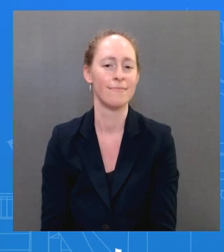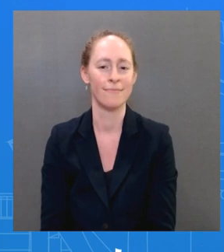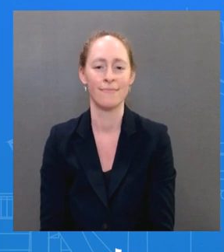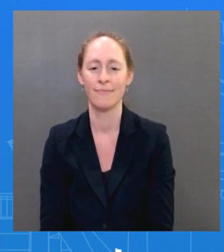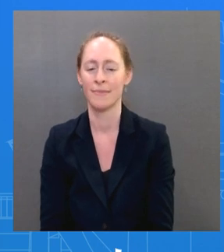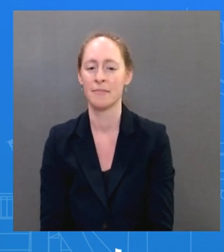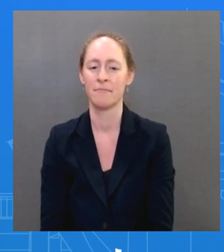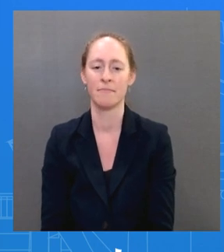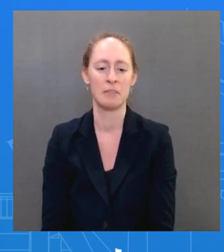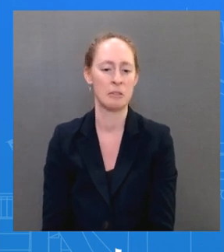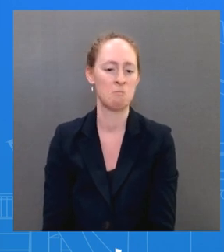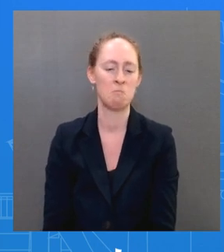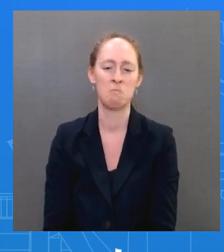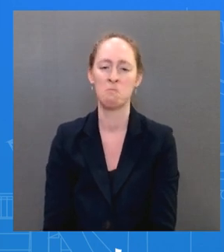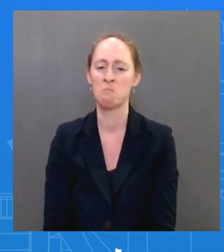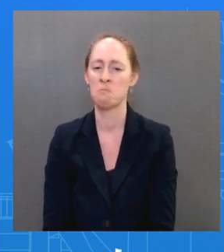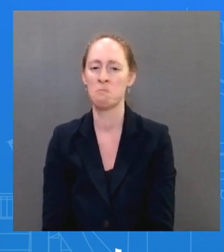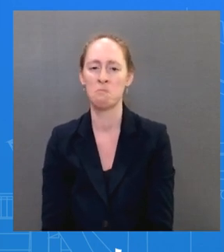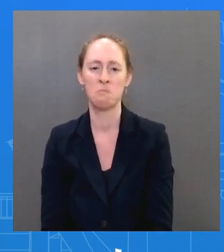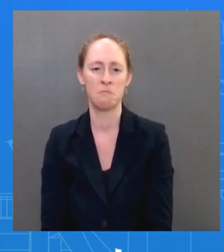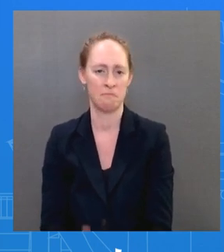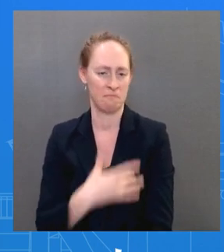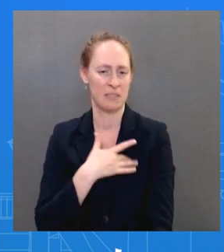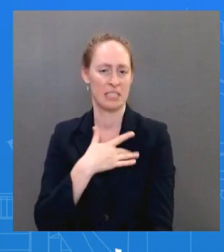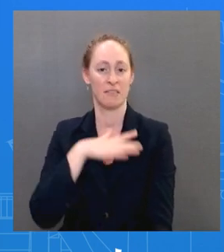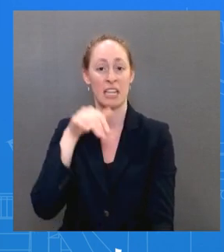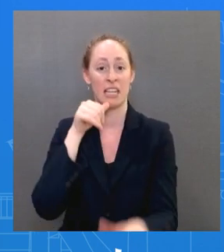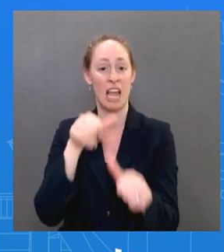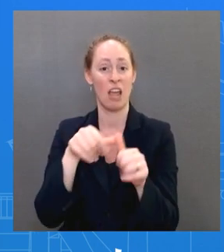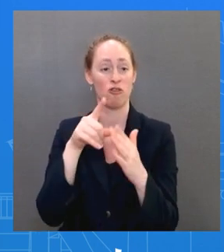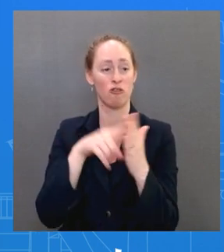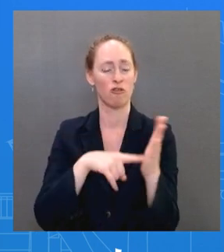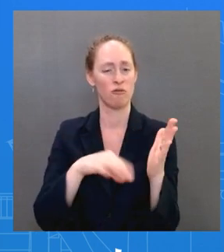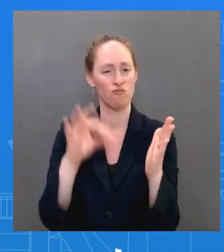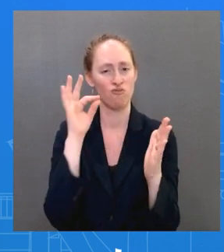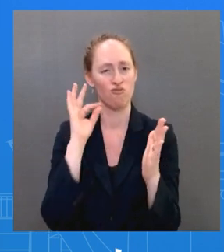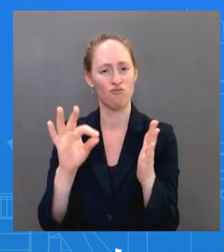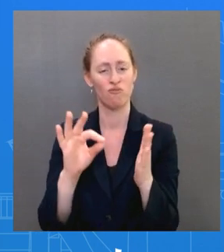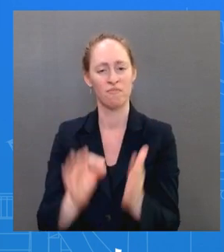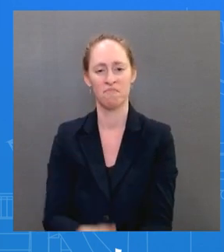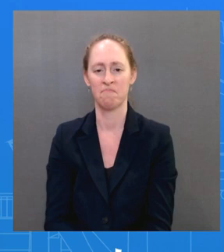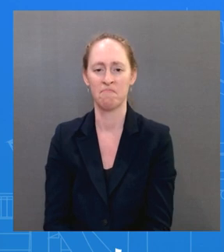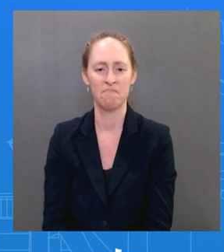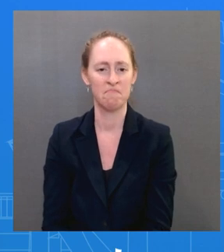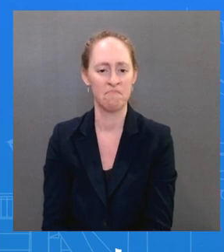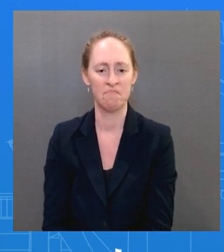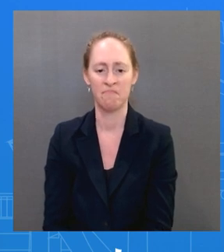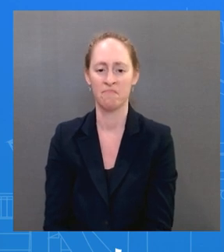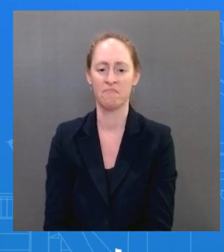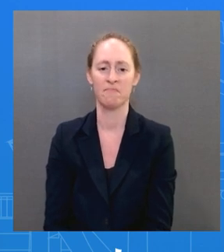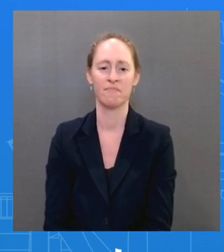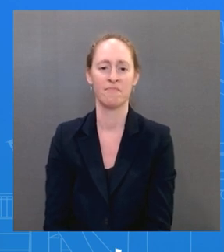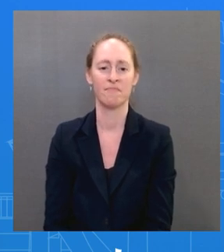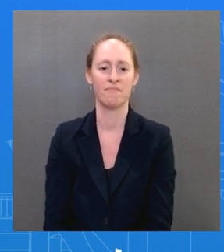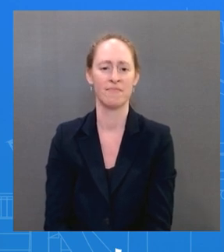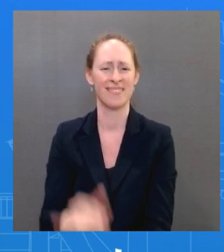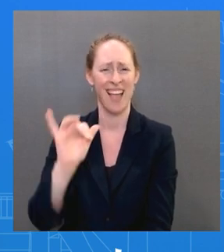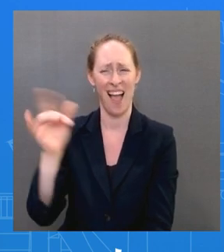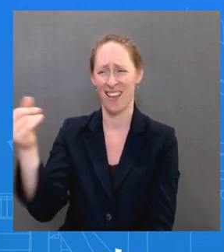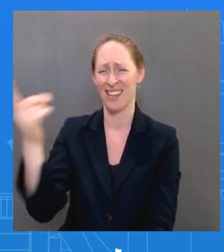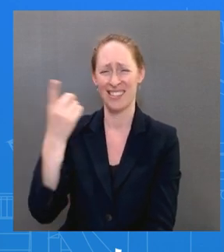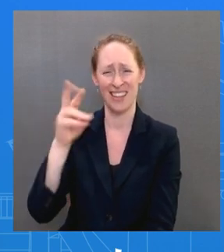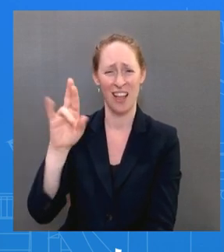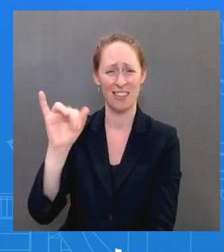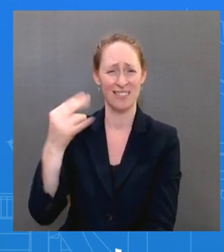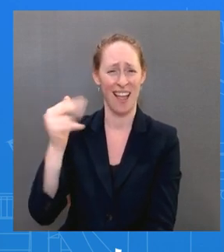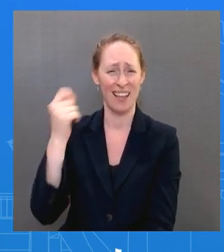again, on a situation, as the doctor just said, is mild, very mild, and he's able to continue to do